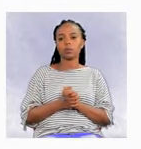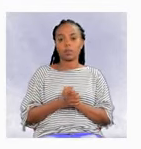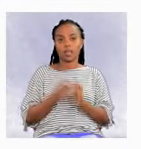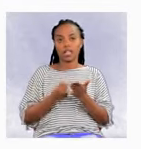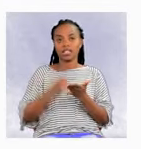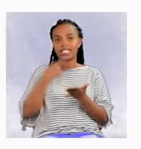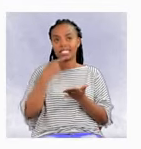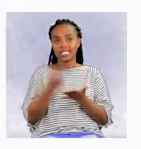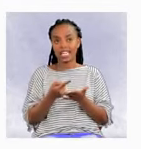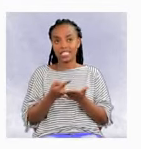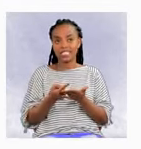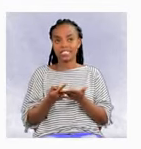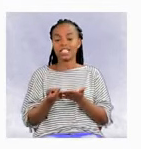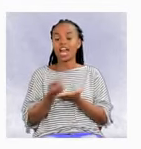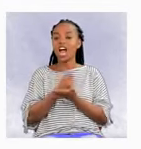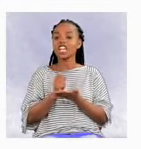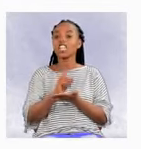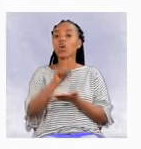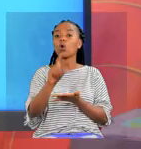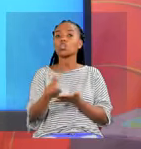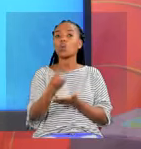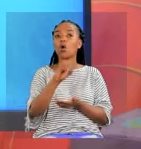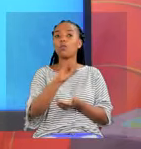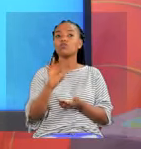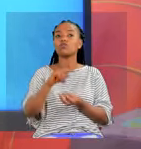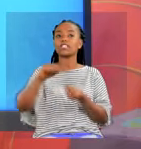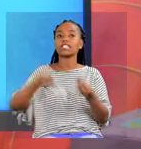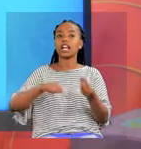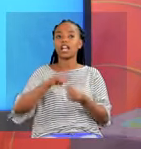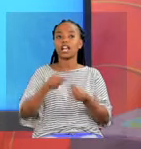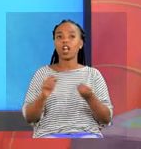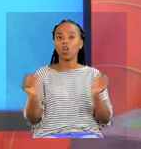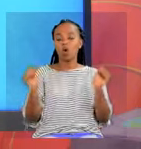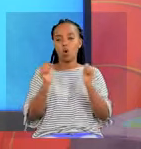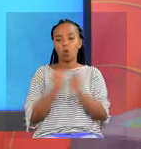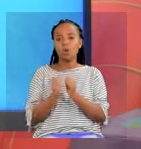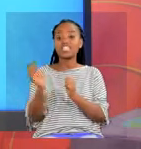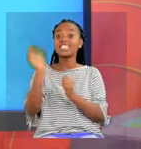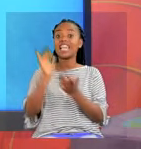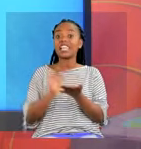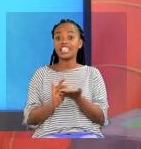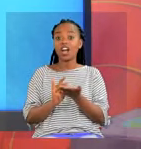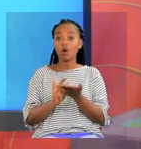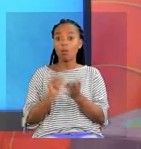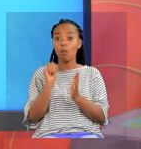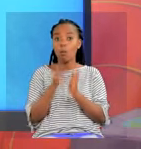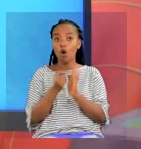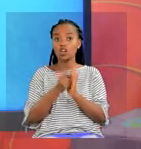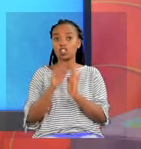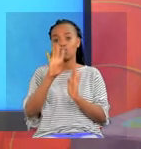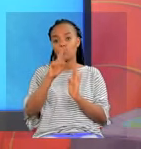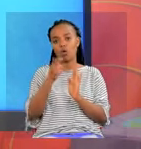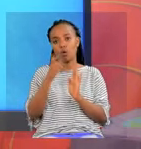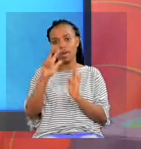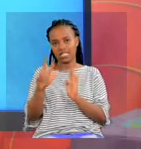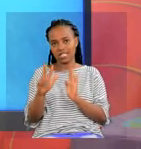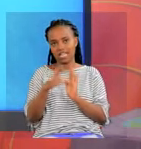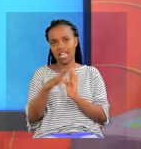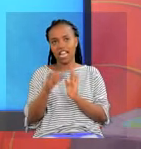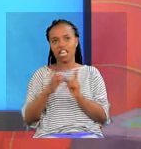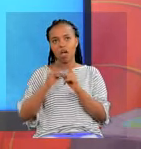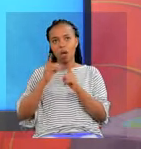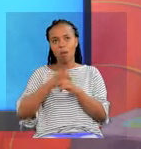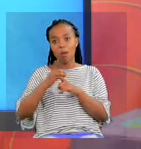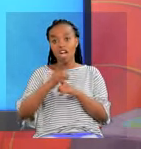Here it says, write the equation of a circle with center 4, 3 and passes